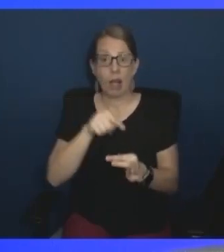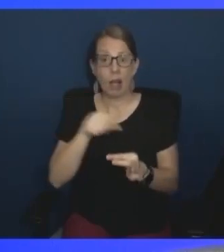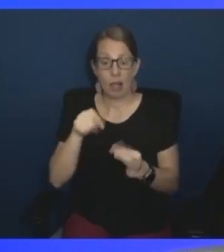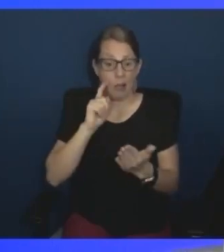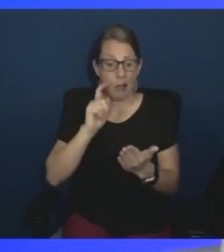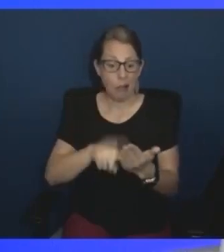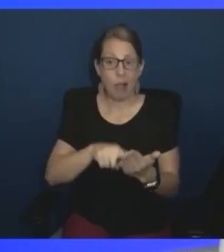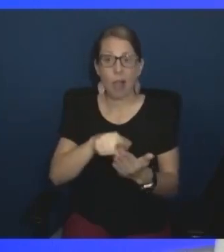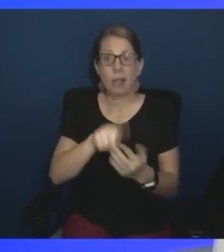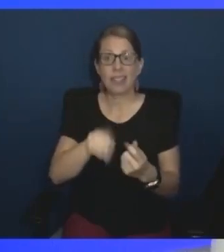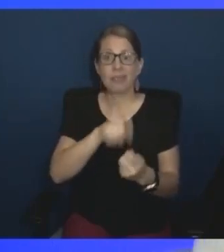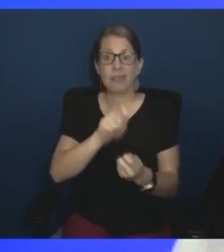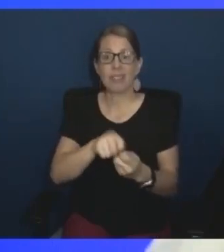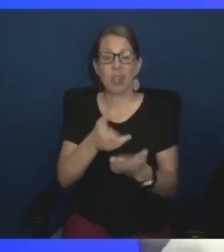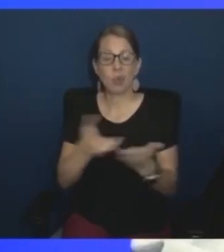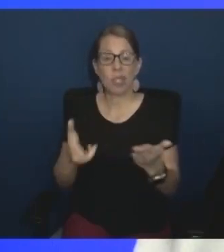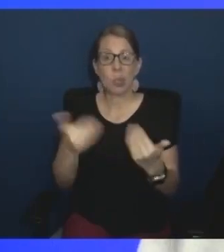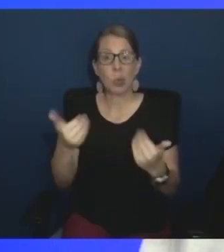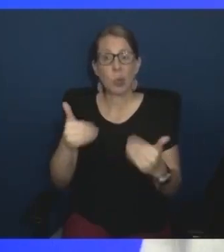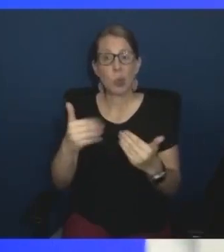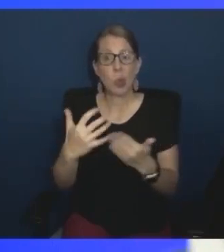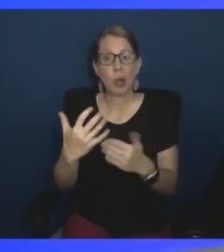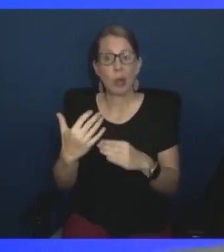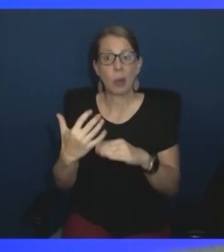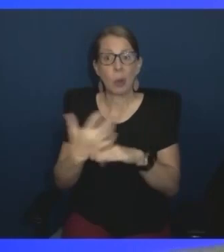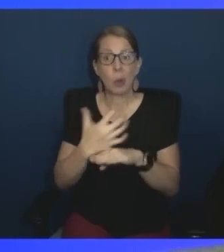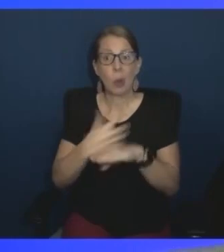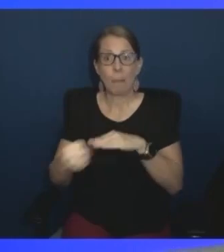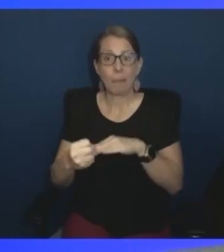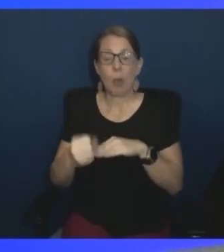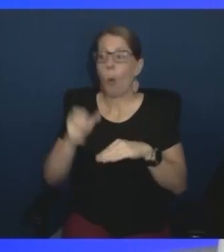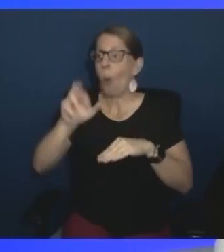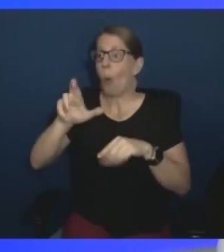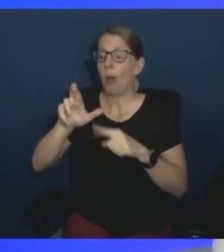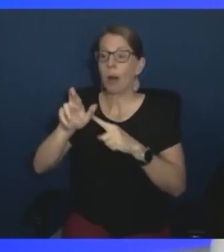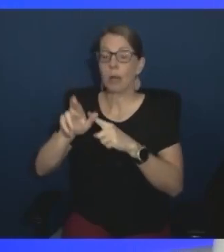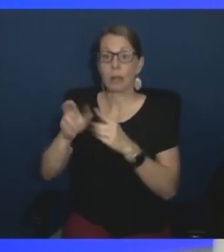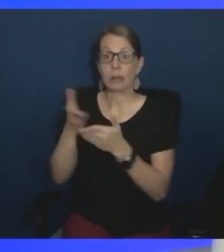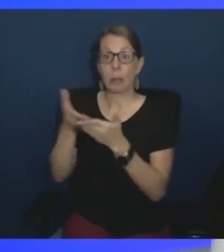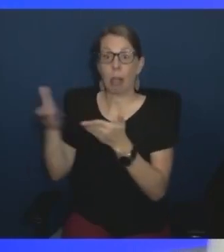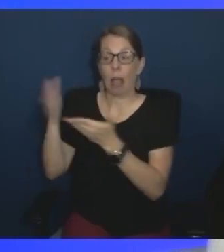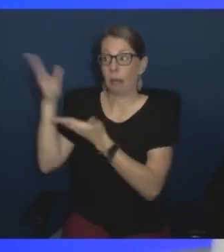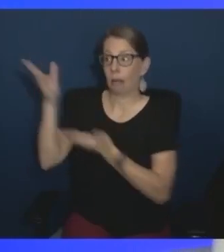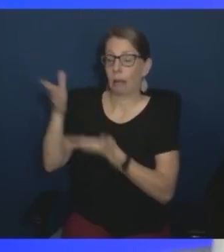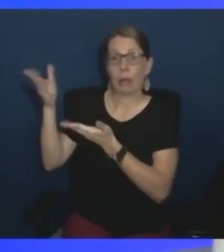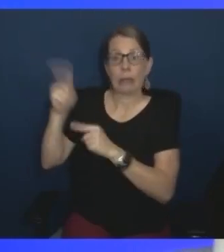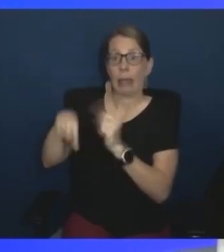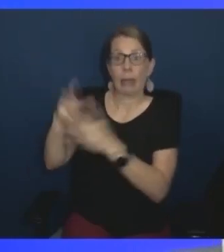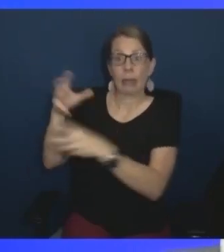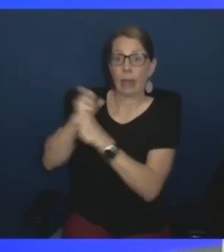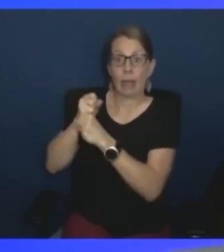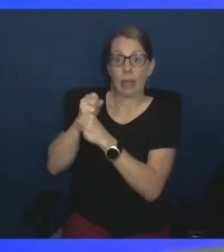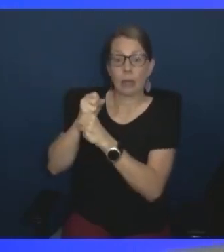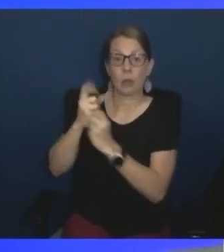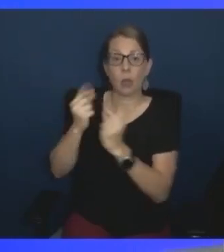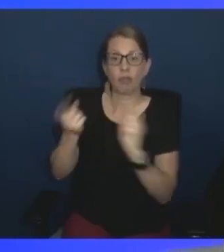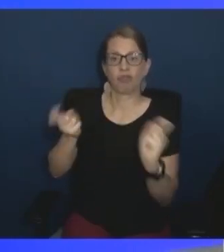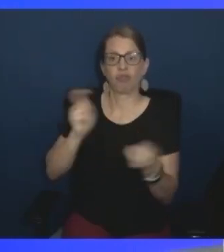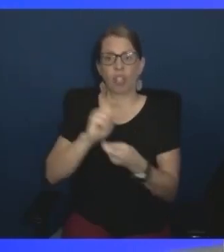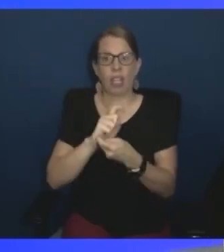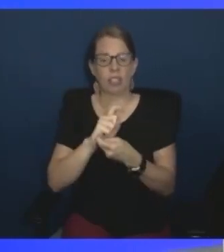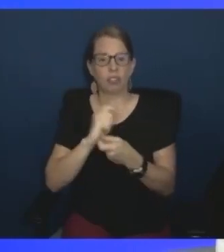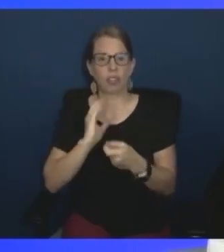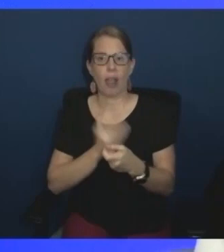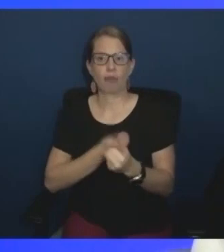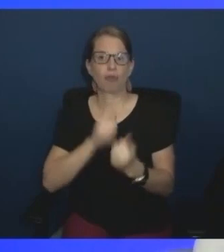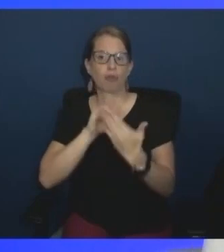certain resource, or if we're seeing that supply chain is having issues acquiring those medications, we'll change some of our strategies